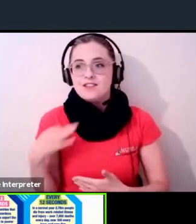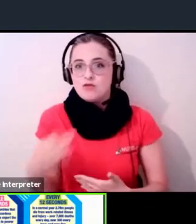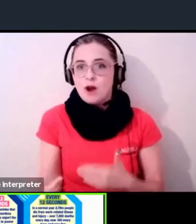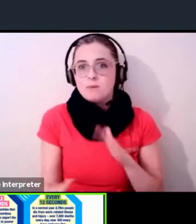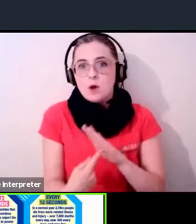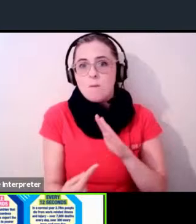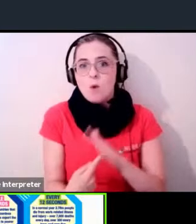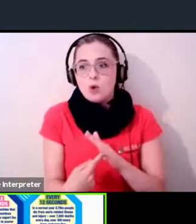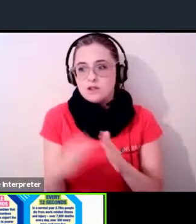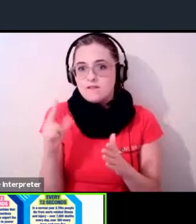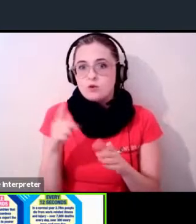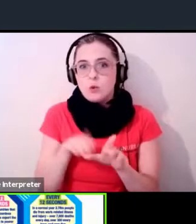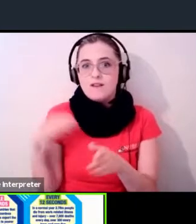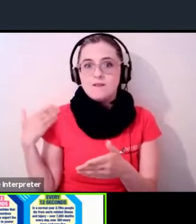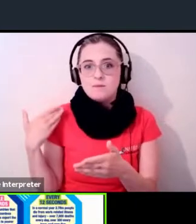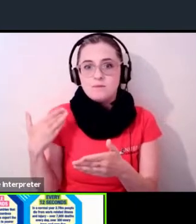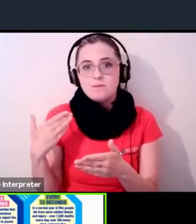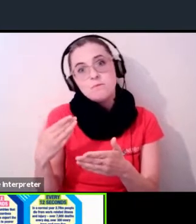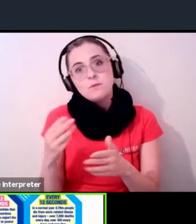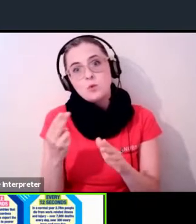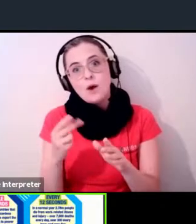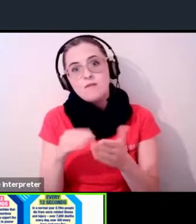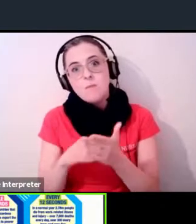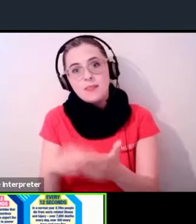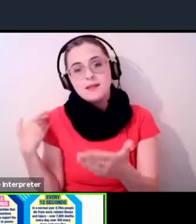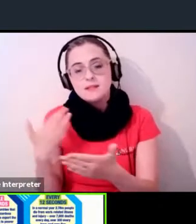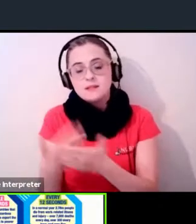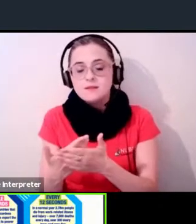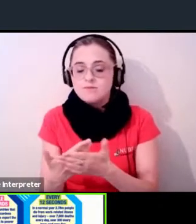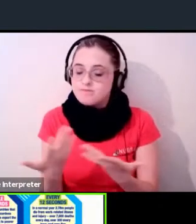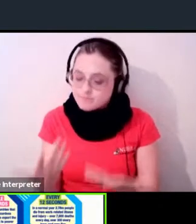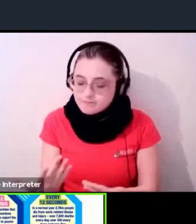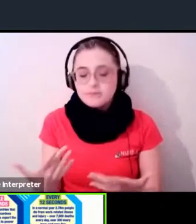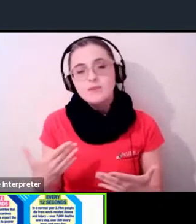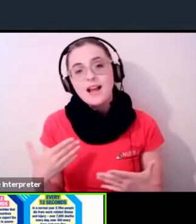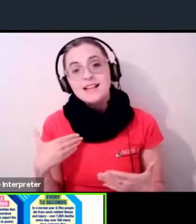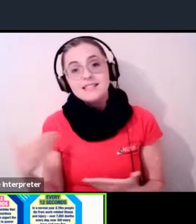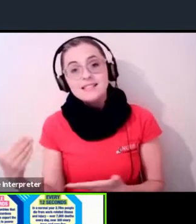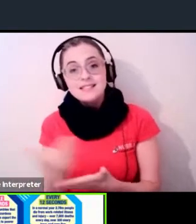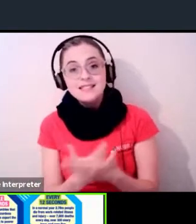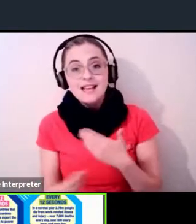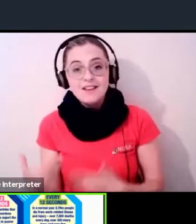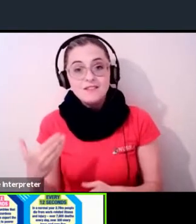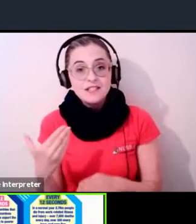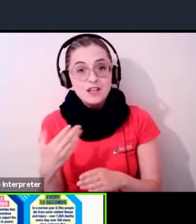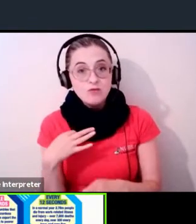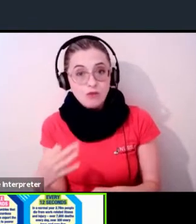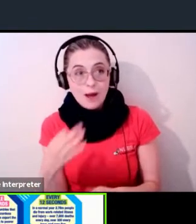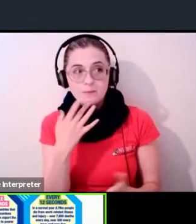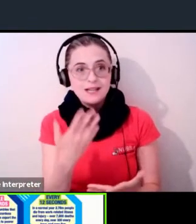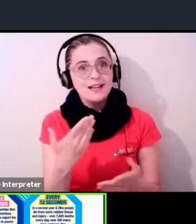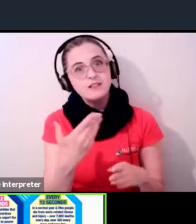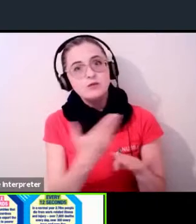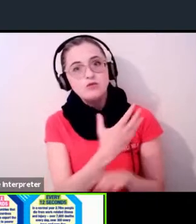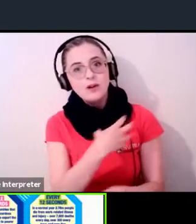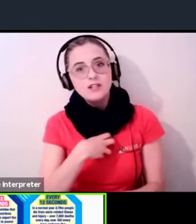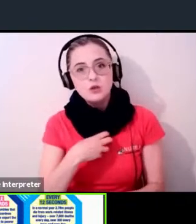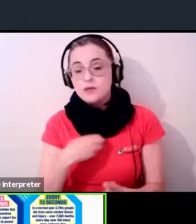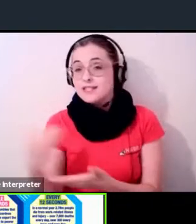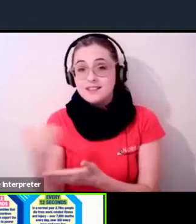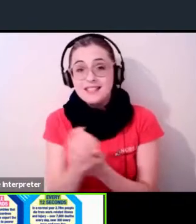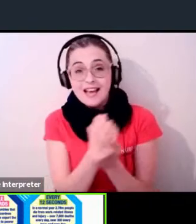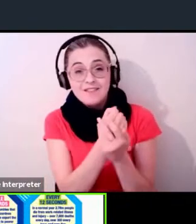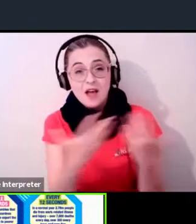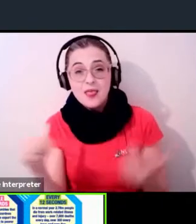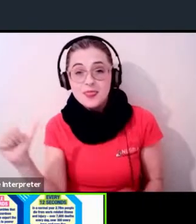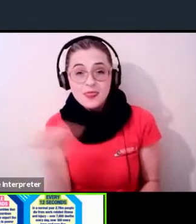months. Organised and active trade unions and their safety reps have saved literally thousands of lives. And I commend